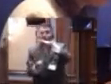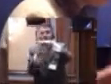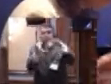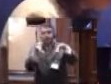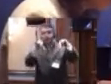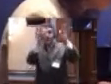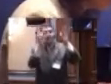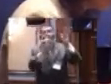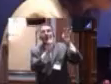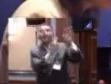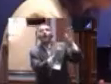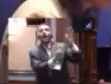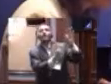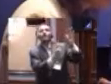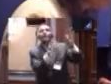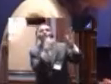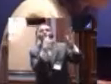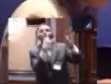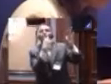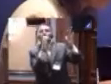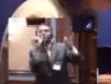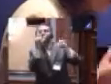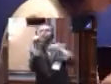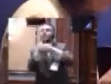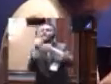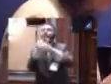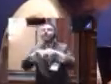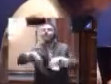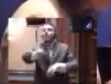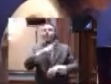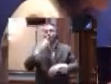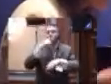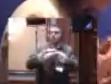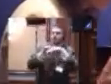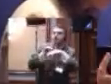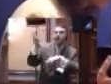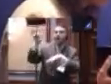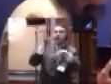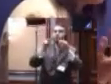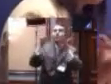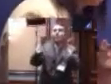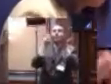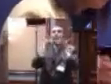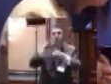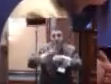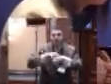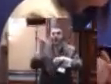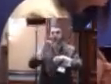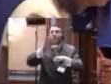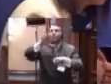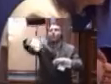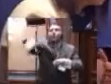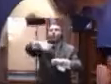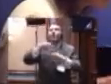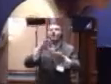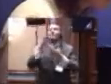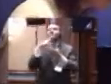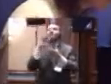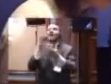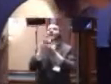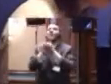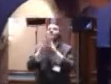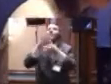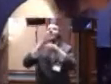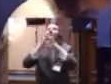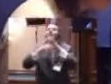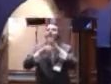assembly should be after an election or before, and whether in our instance in South Africa